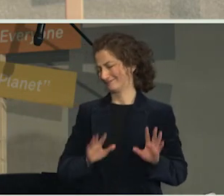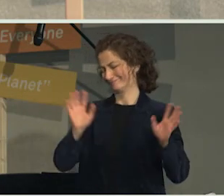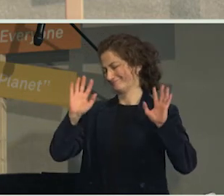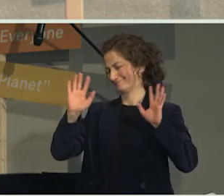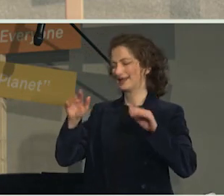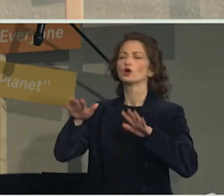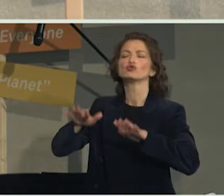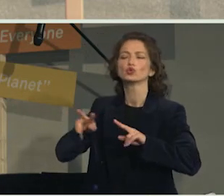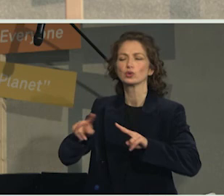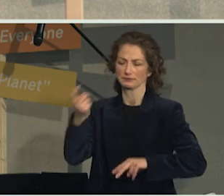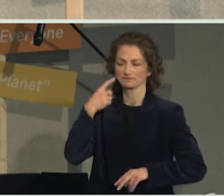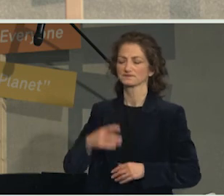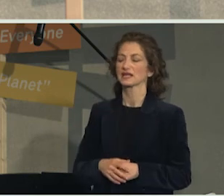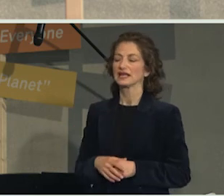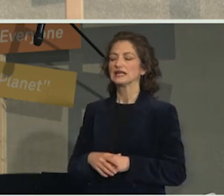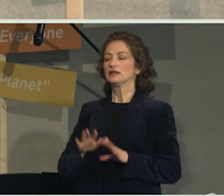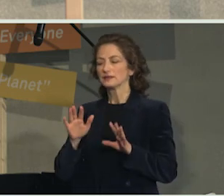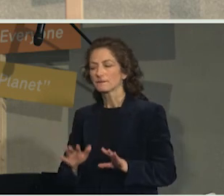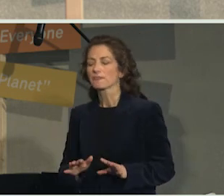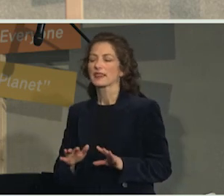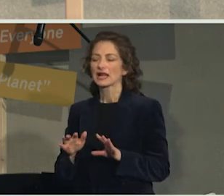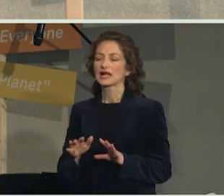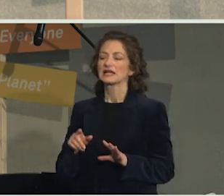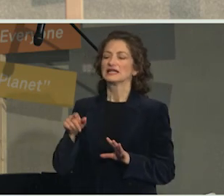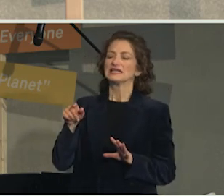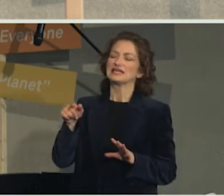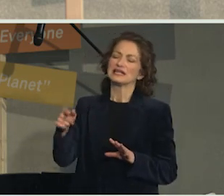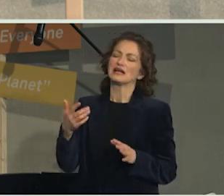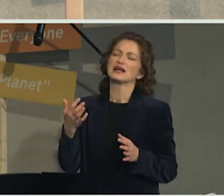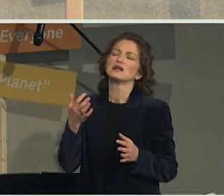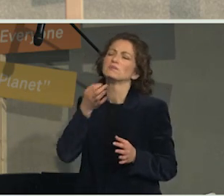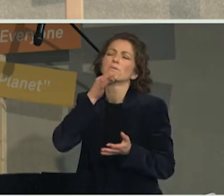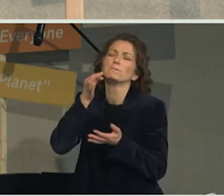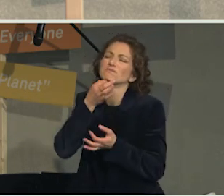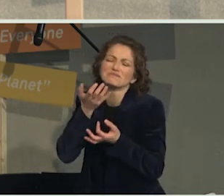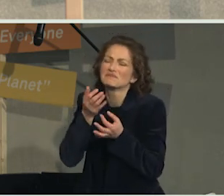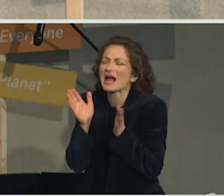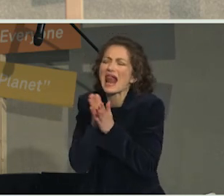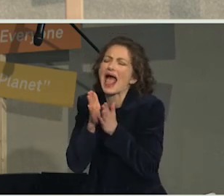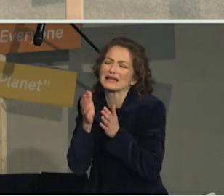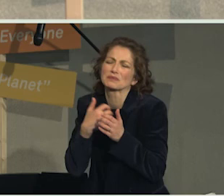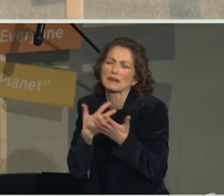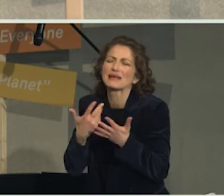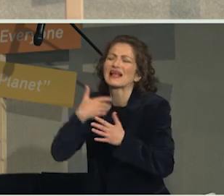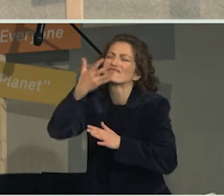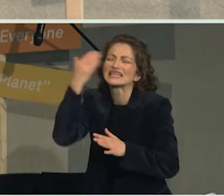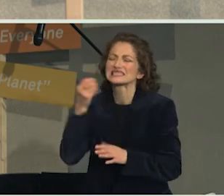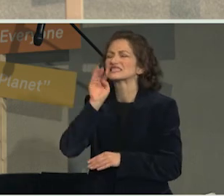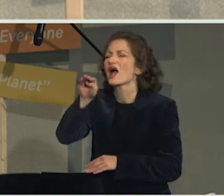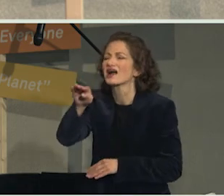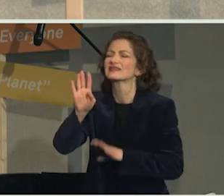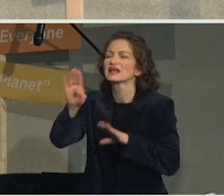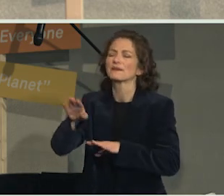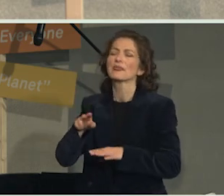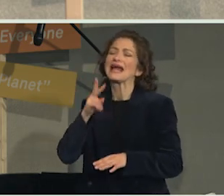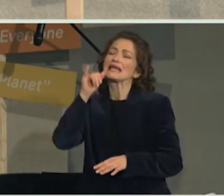Updating the plan with, to him, something that was pretty minor, he simply said, "I forgot to tell you that